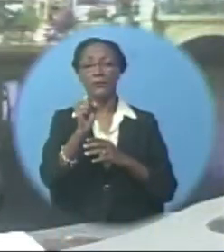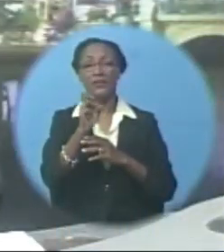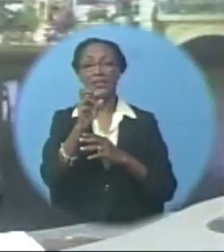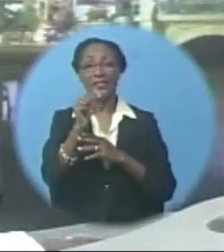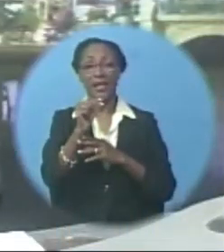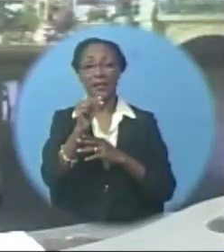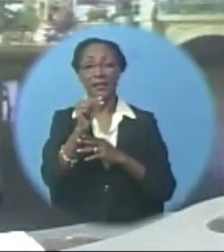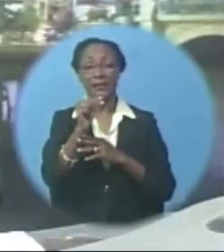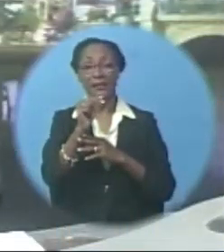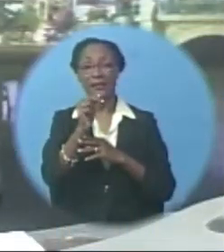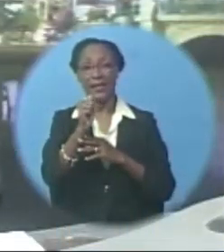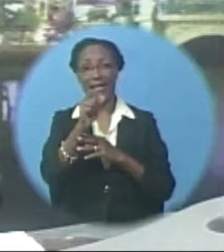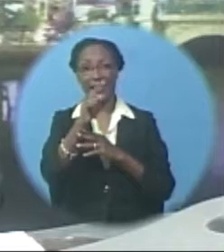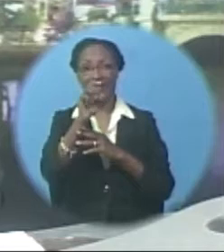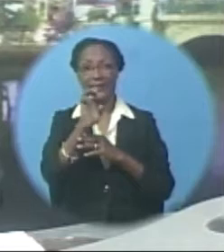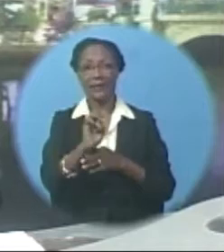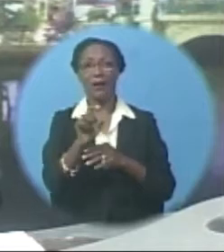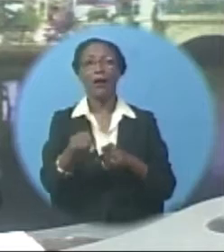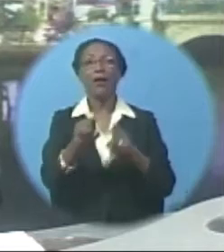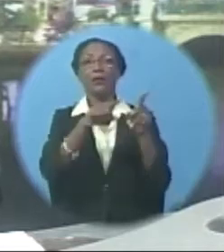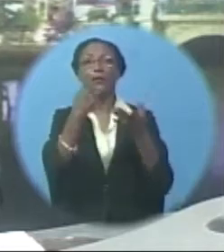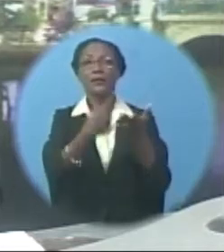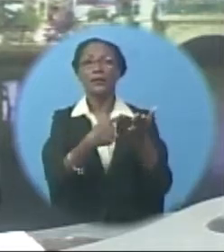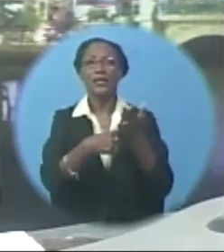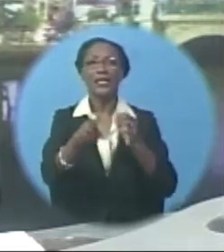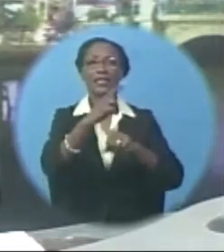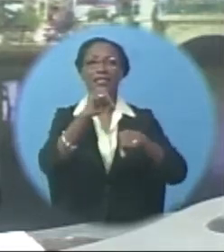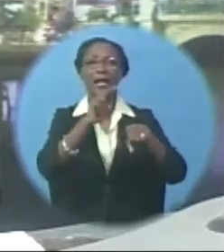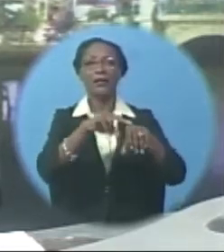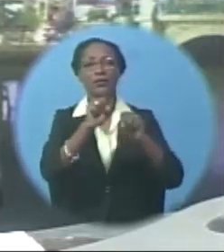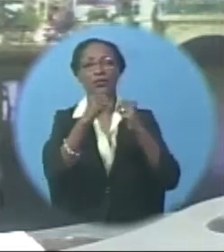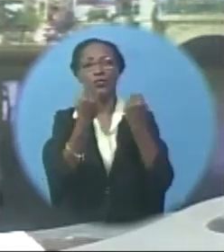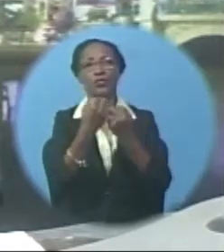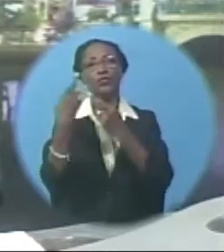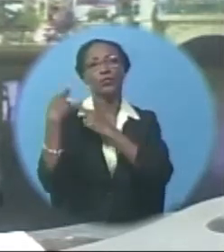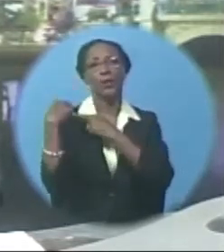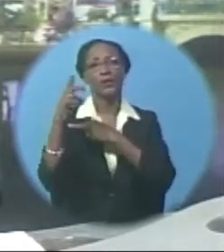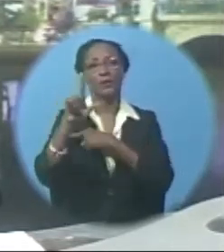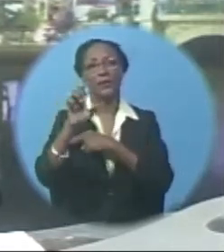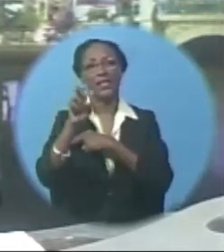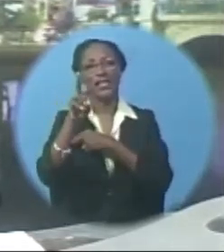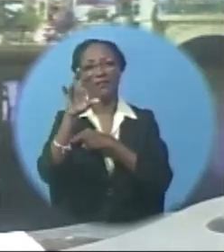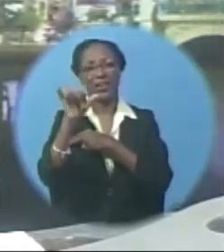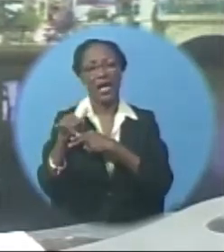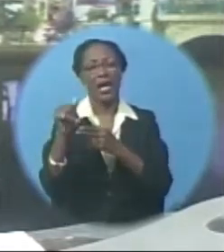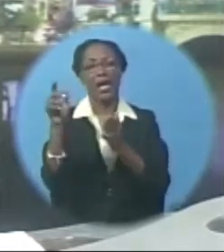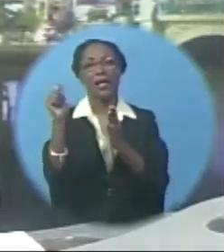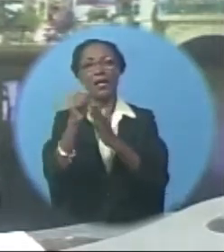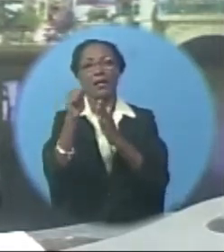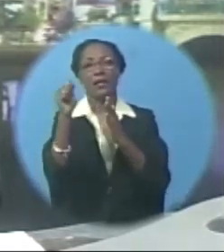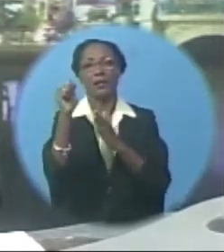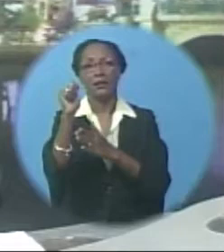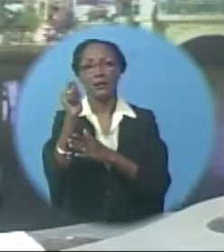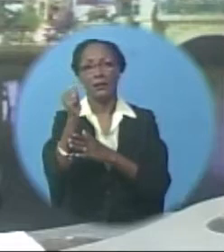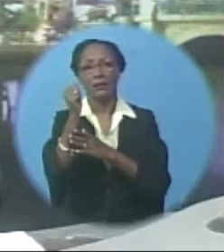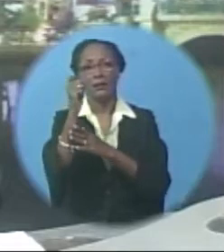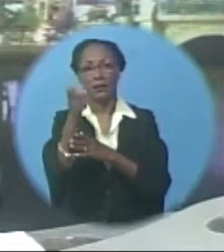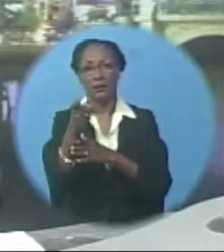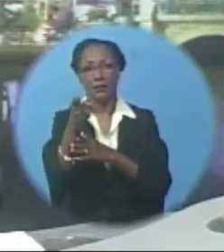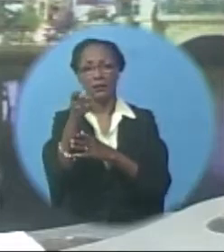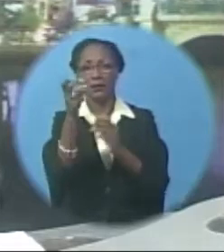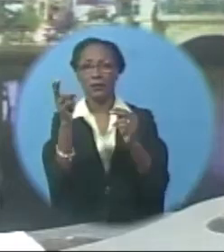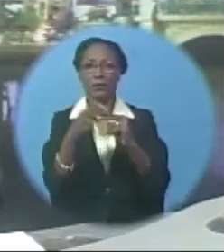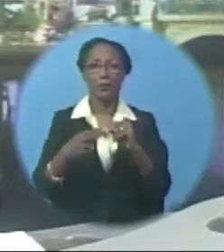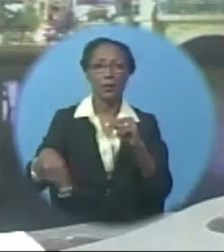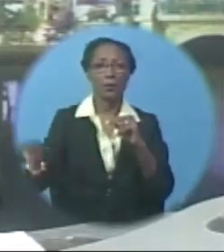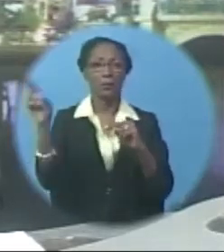The Senate also discussed the National Social Responsibility Levy, which is to be increased by an additional 8% from